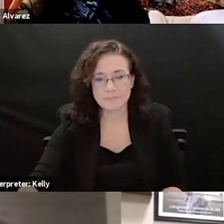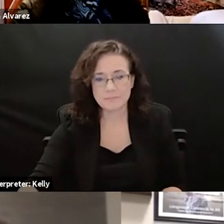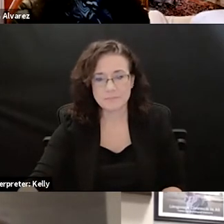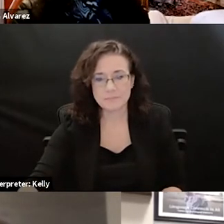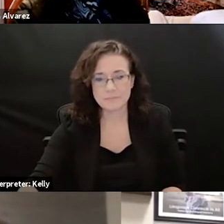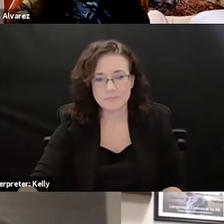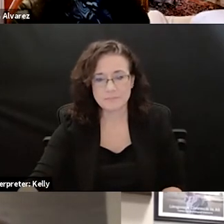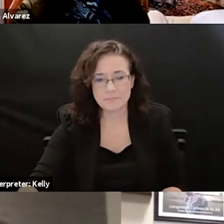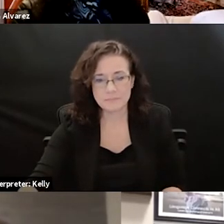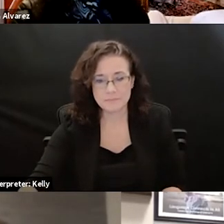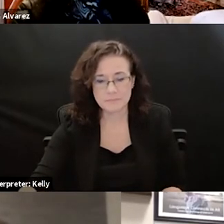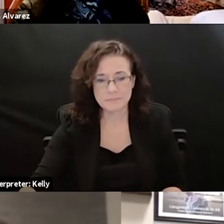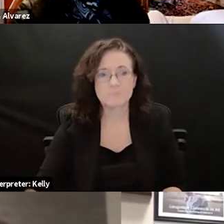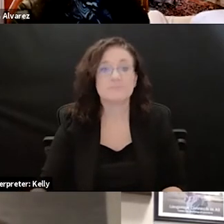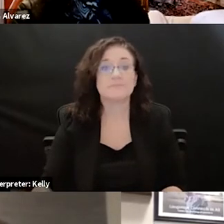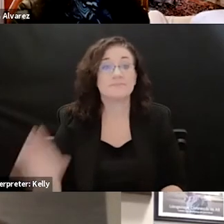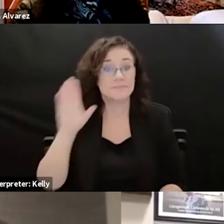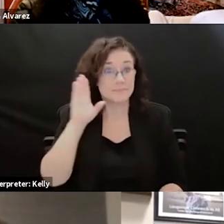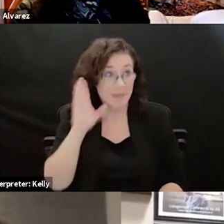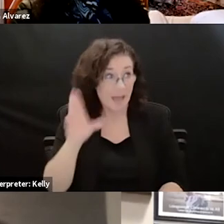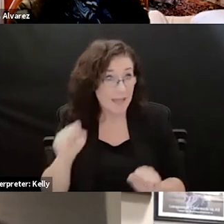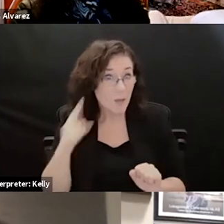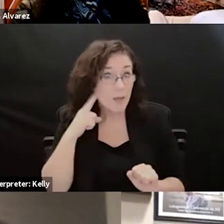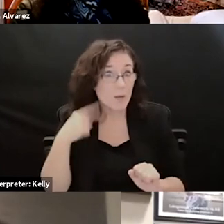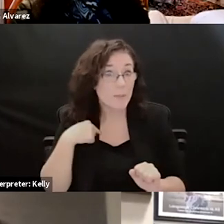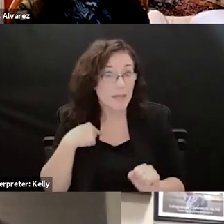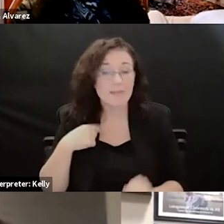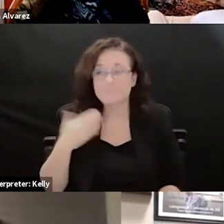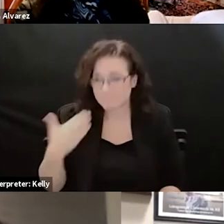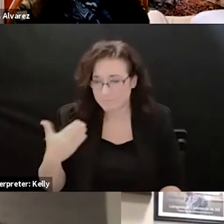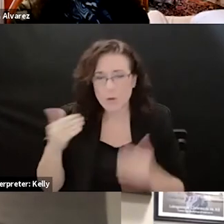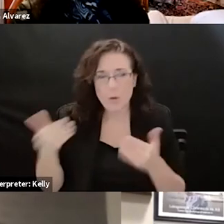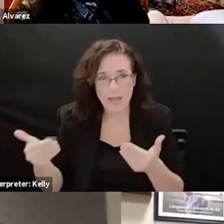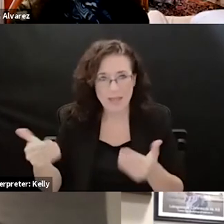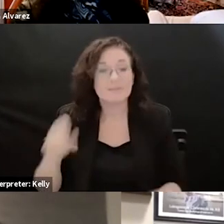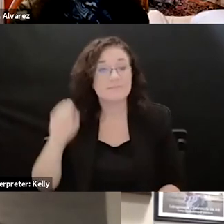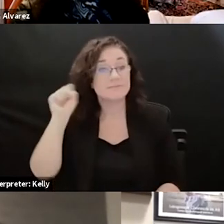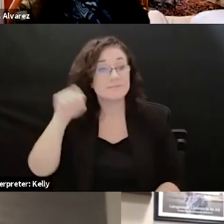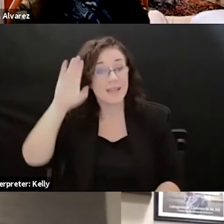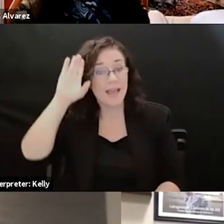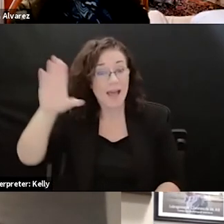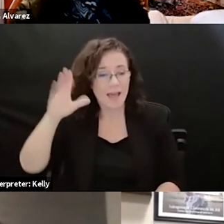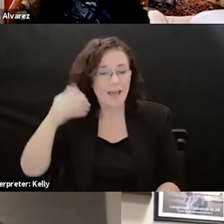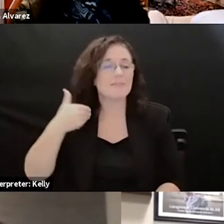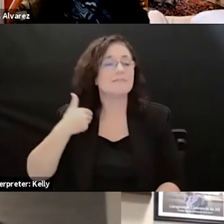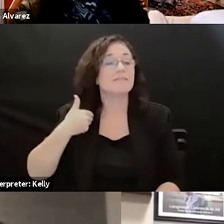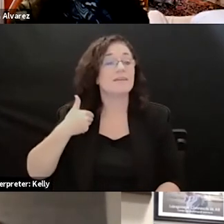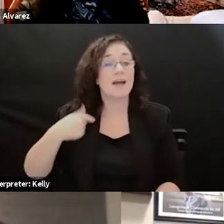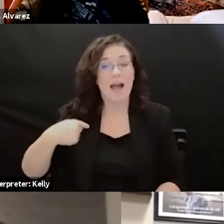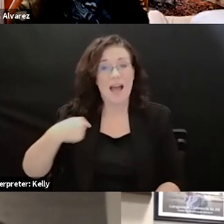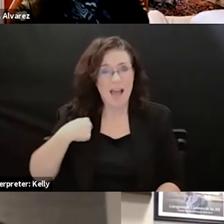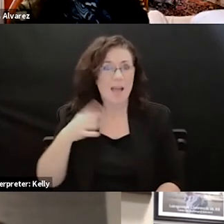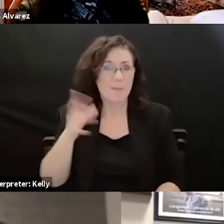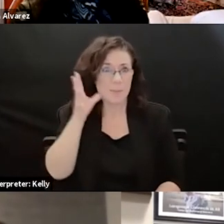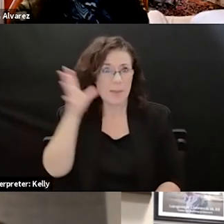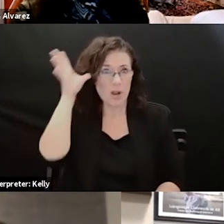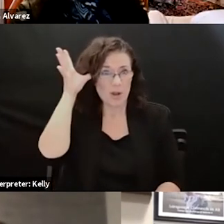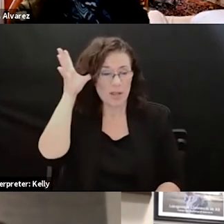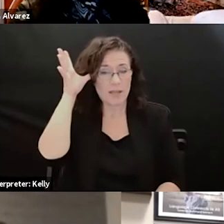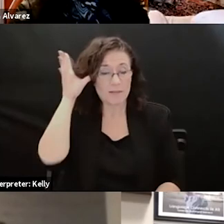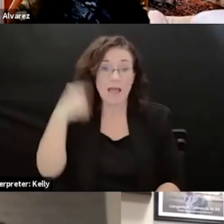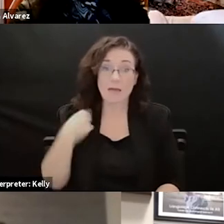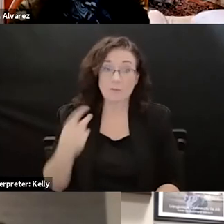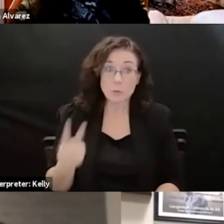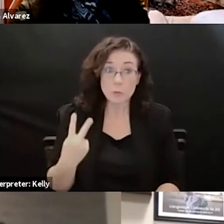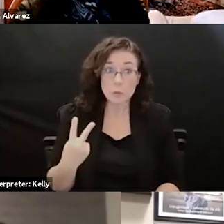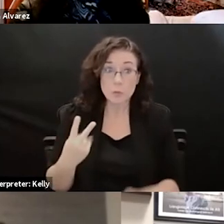hi there can you hear me yes go ahead okay great thanks good evening board i am a parent of two kids in the district i very much appreciate